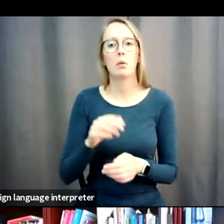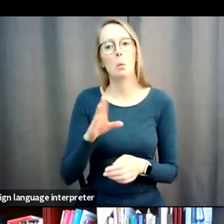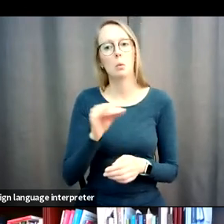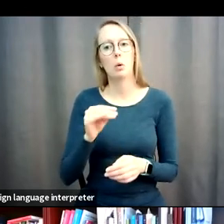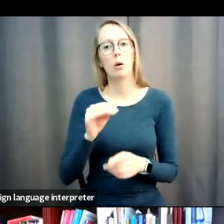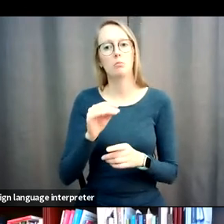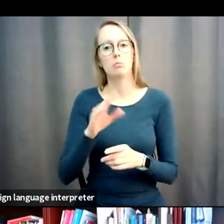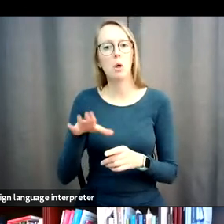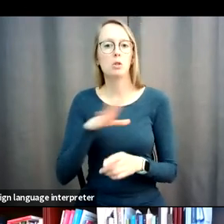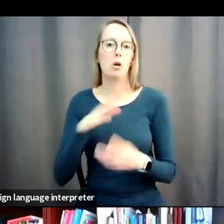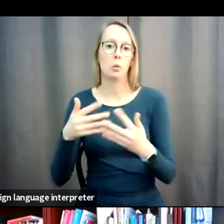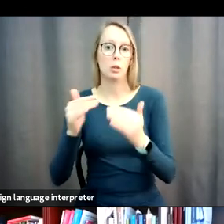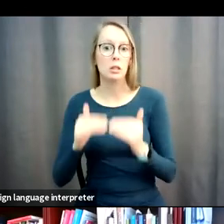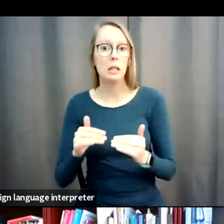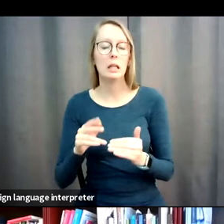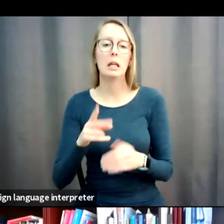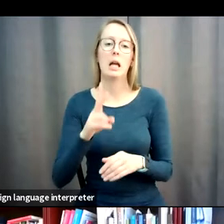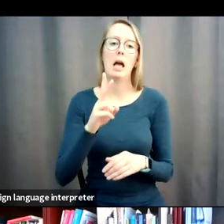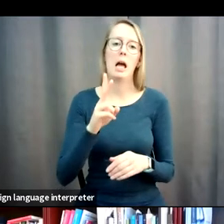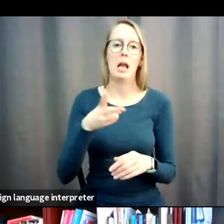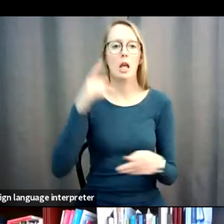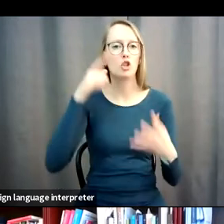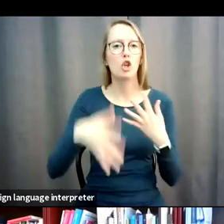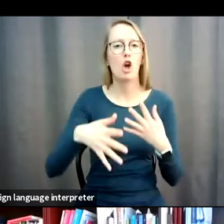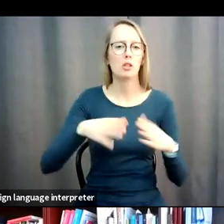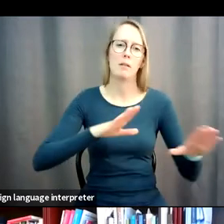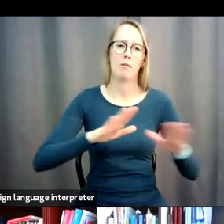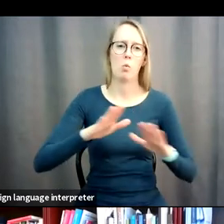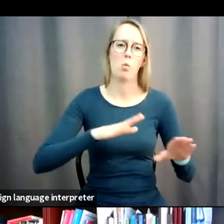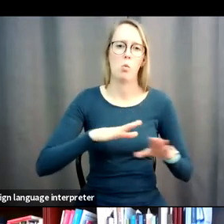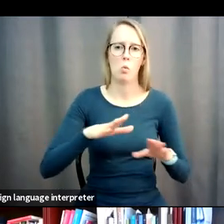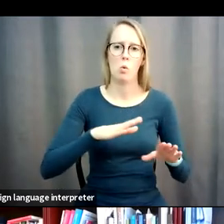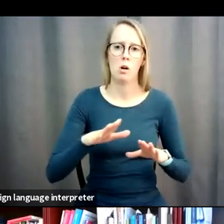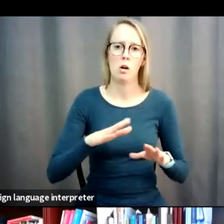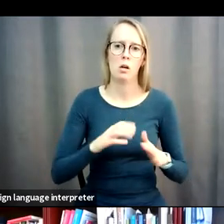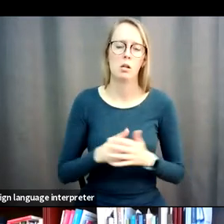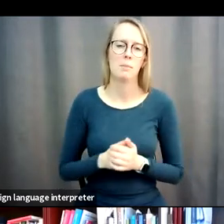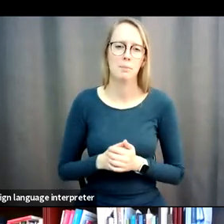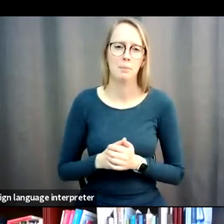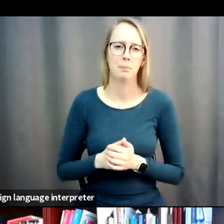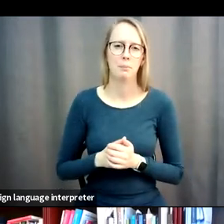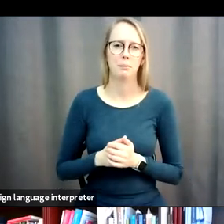children with disabilities or with a psychiatric disorder, to put it that way.